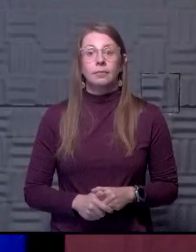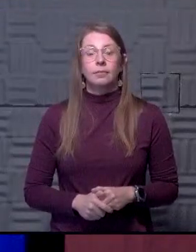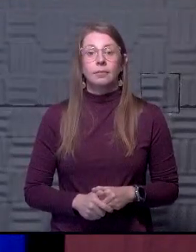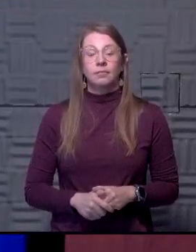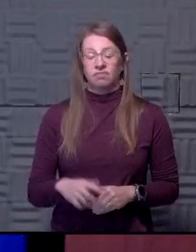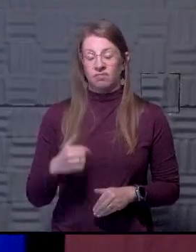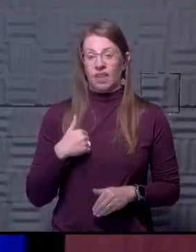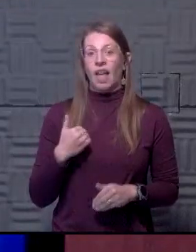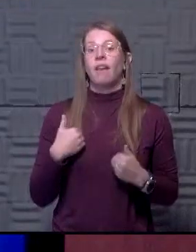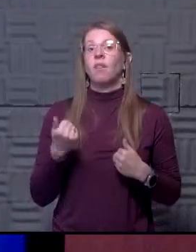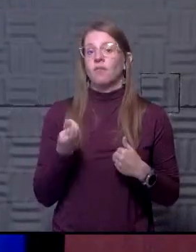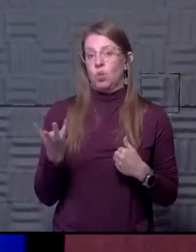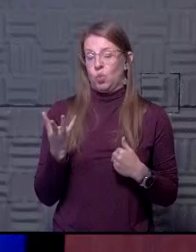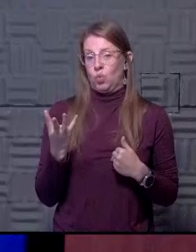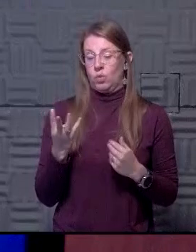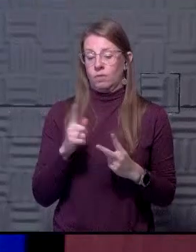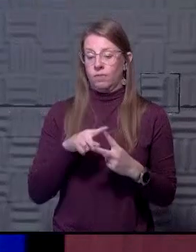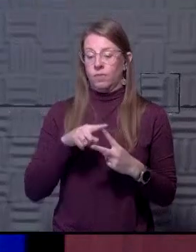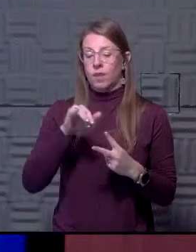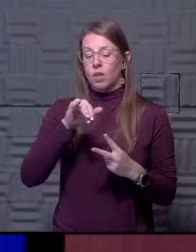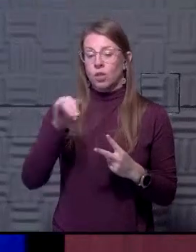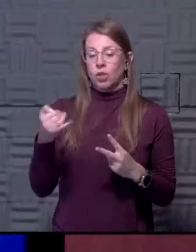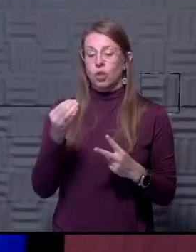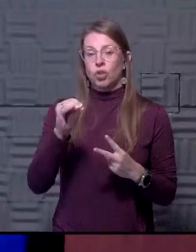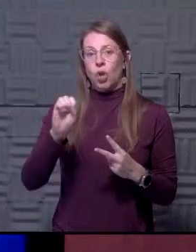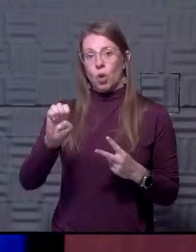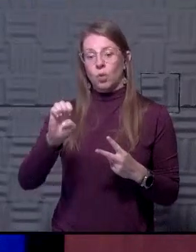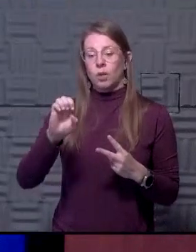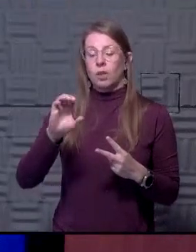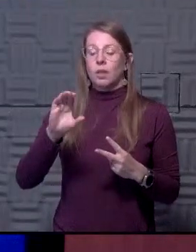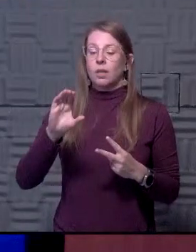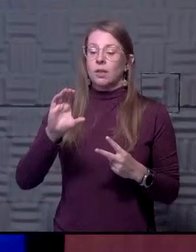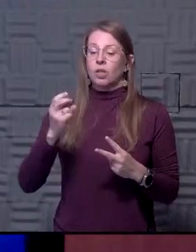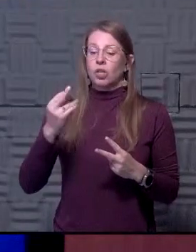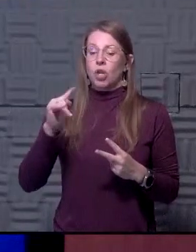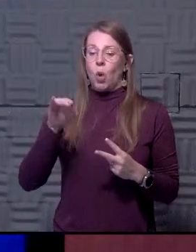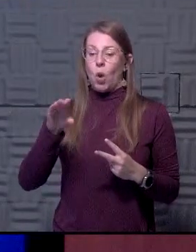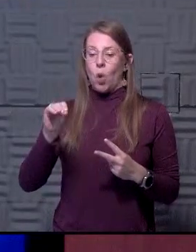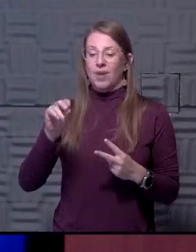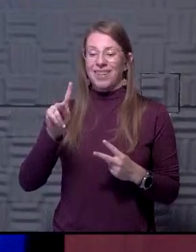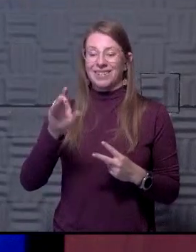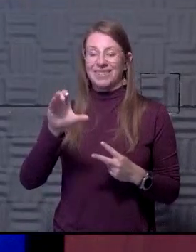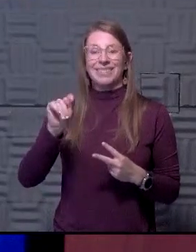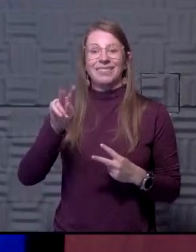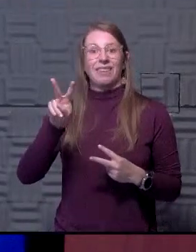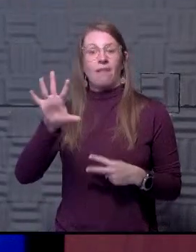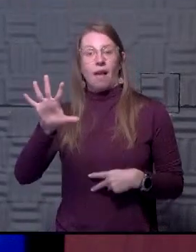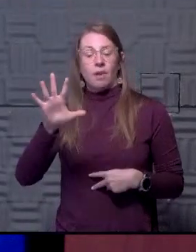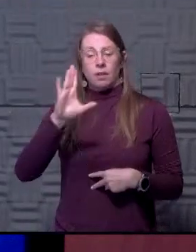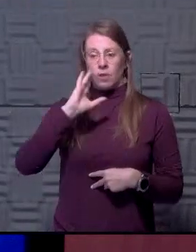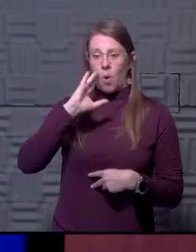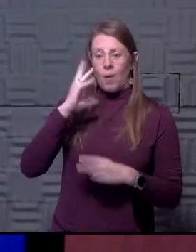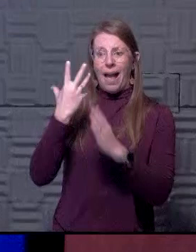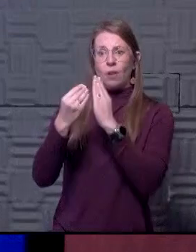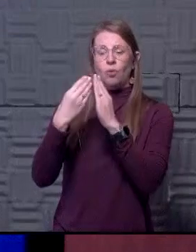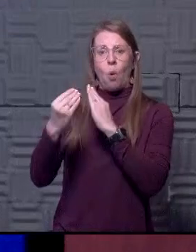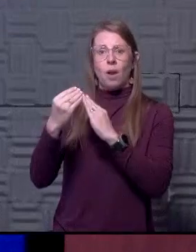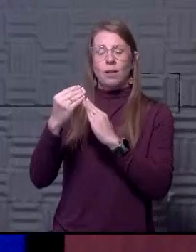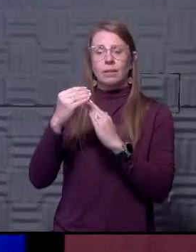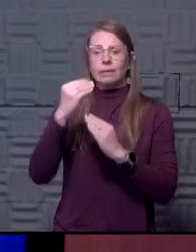I have a couple. Joe Chiodo with KCTV5 wants to know, how do you know whether the outdoor dining